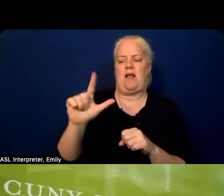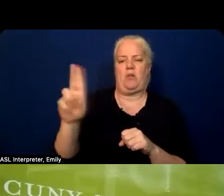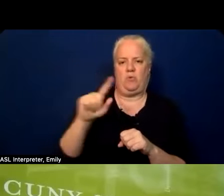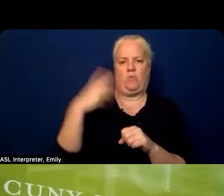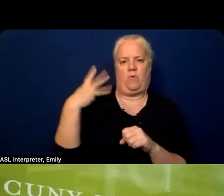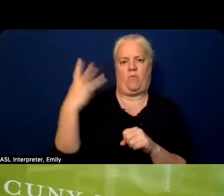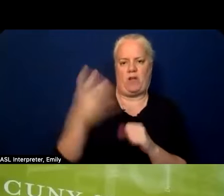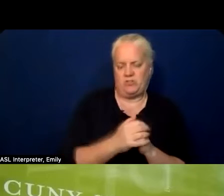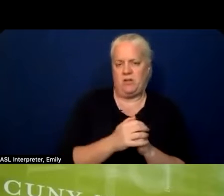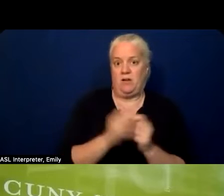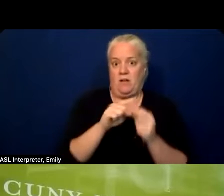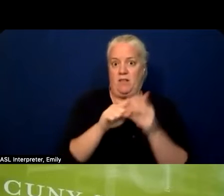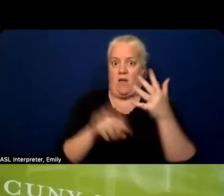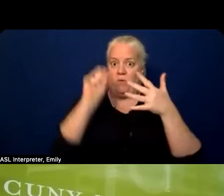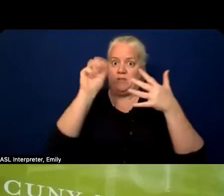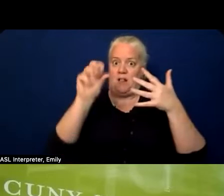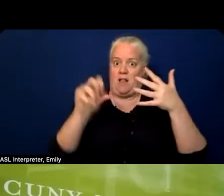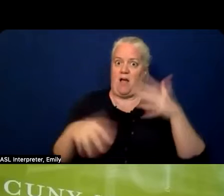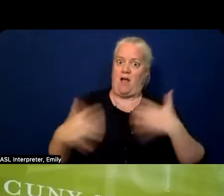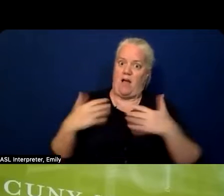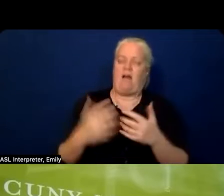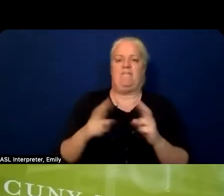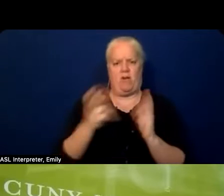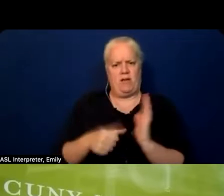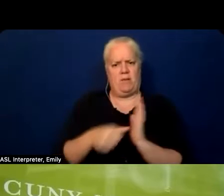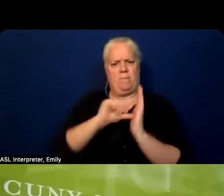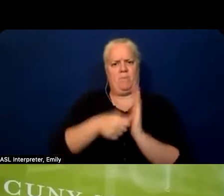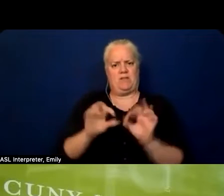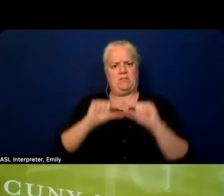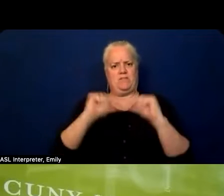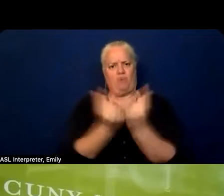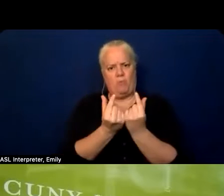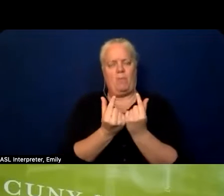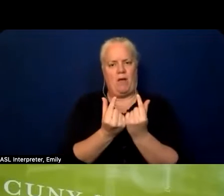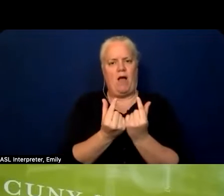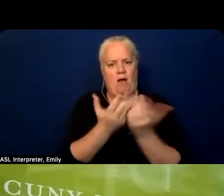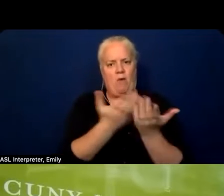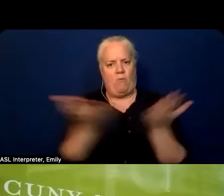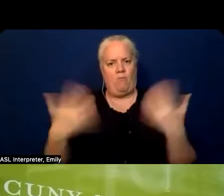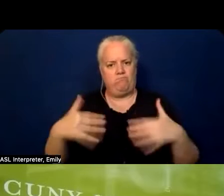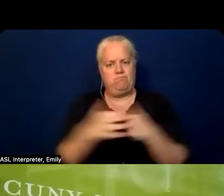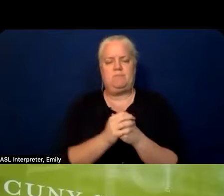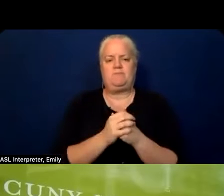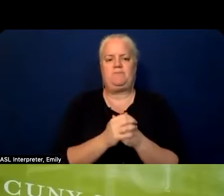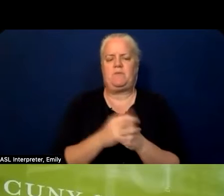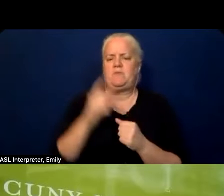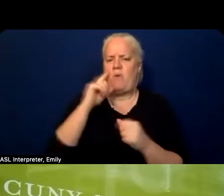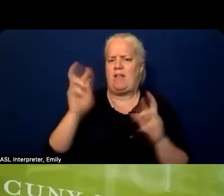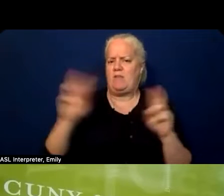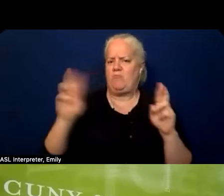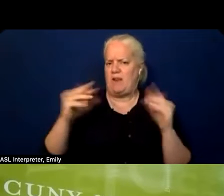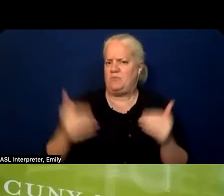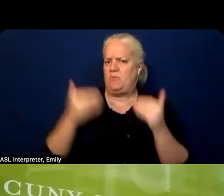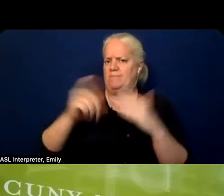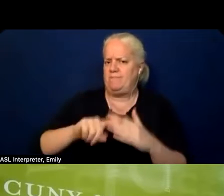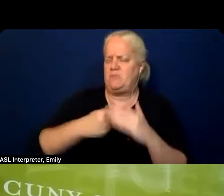very impressive group of panelists. So I think we should just dig in and get started. And I'm going to start posing questions